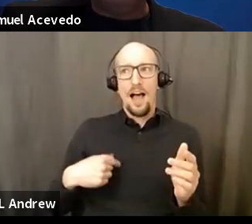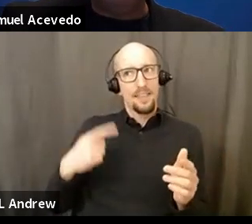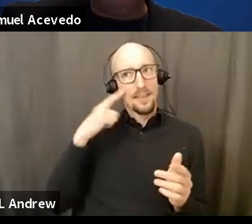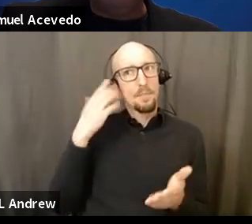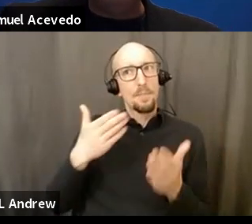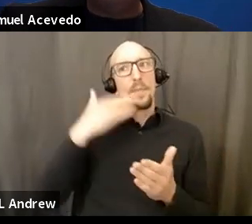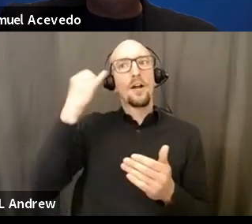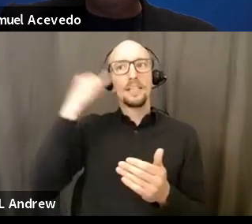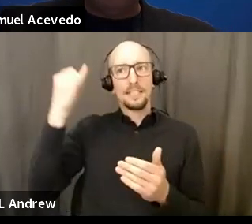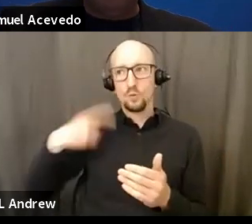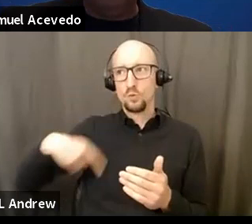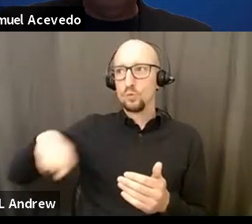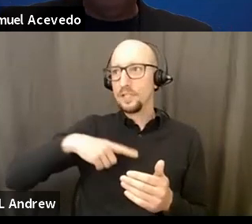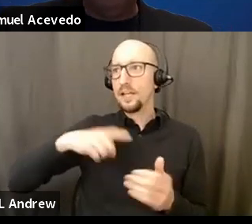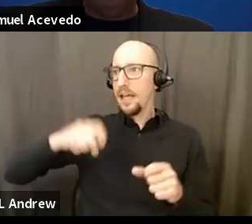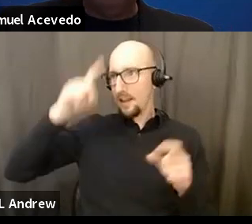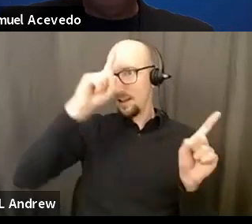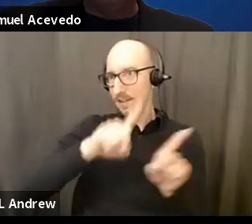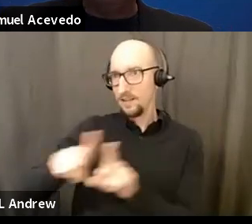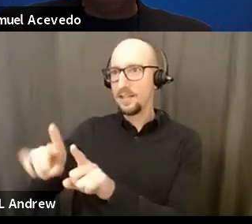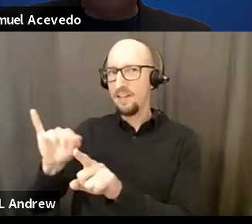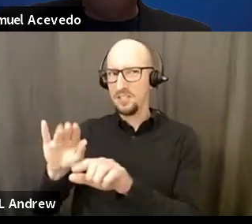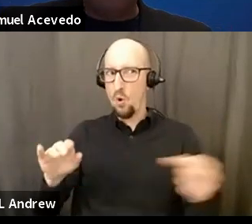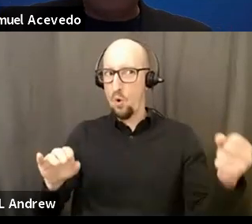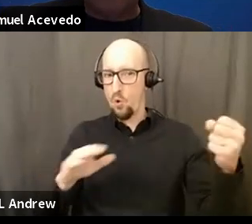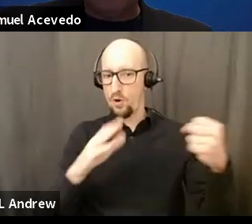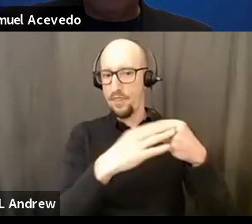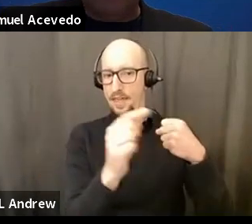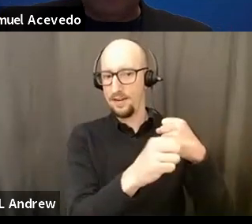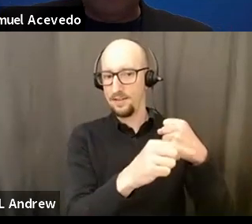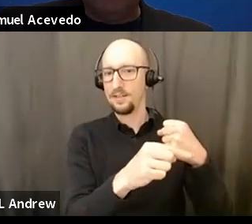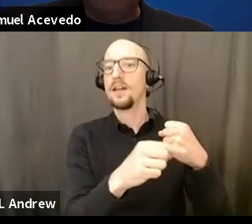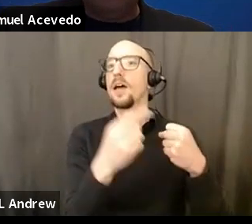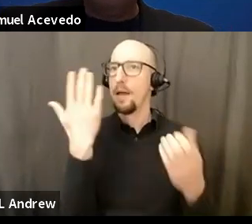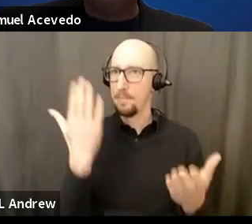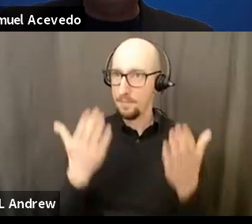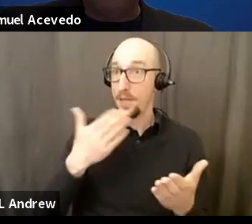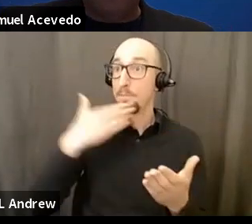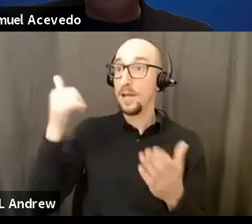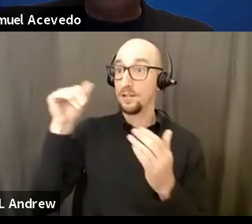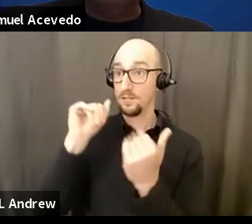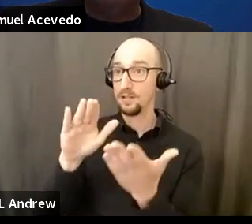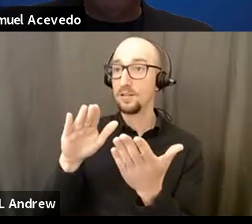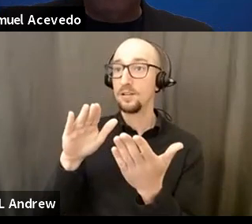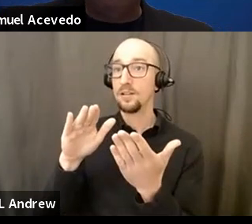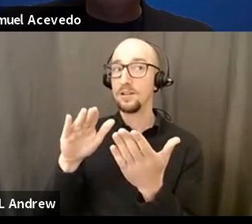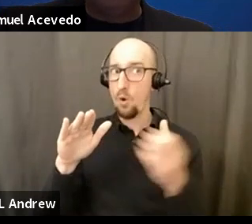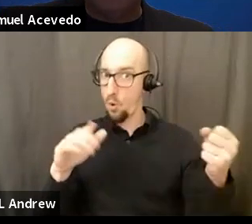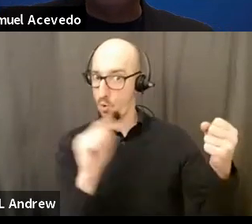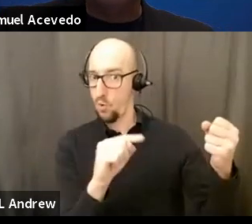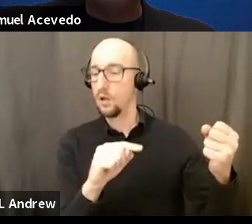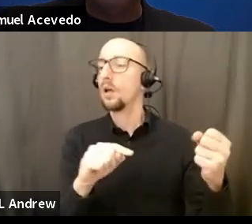And I think the easier way to get to the fall of 2021 is to focus on the fall